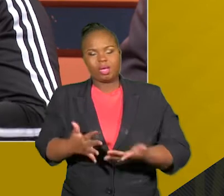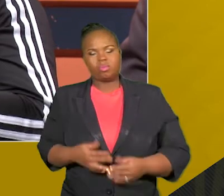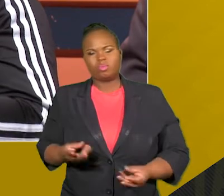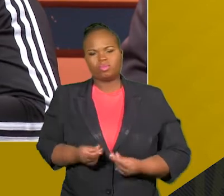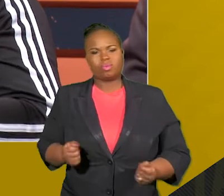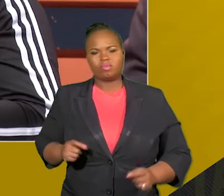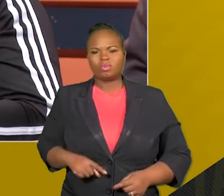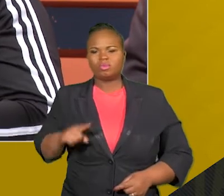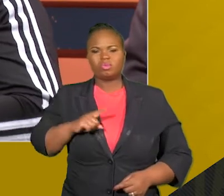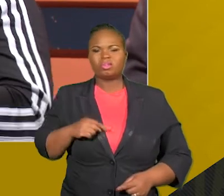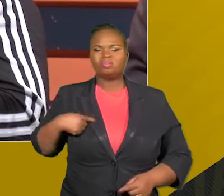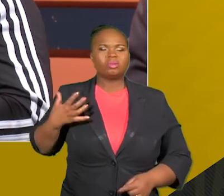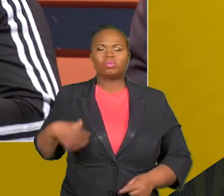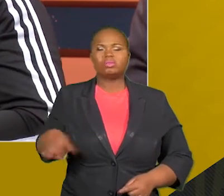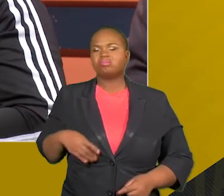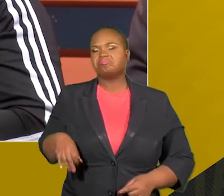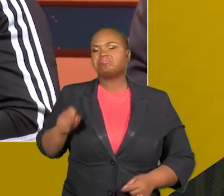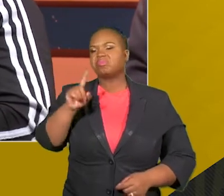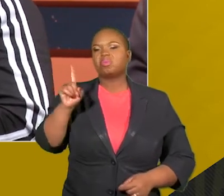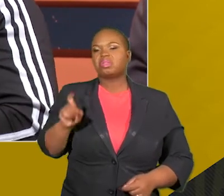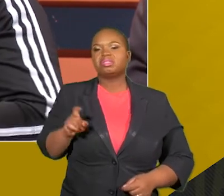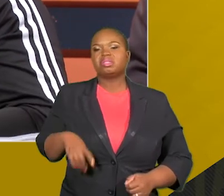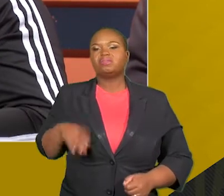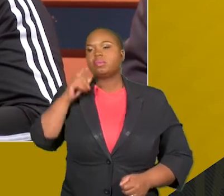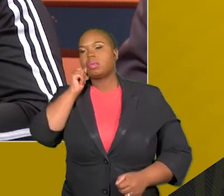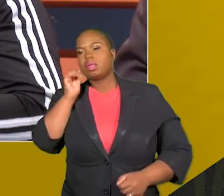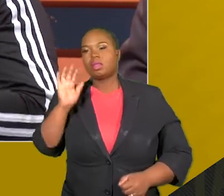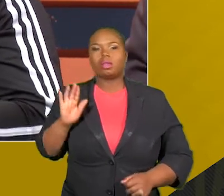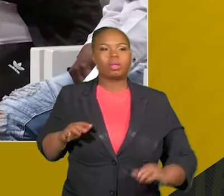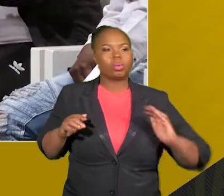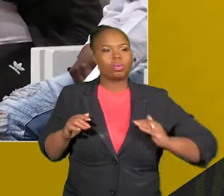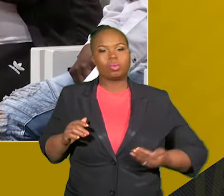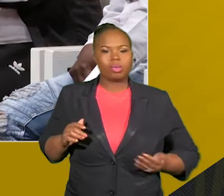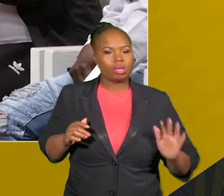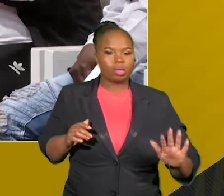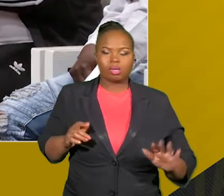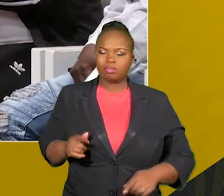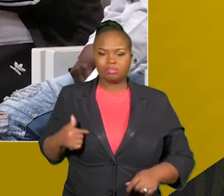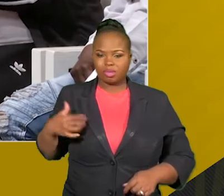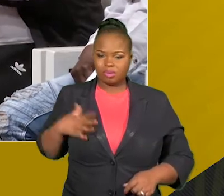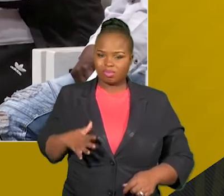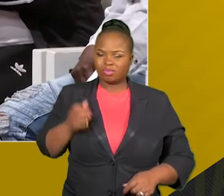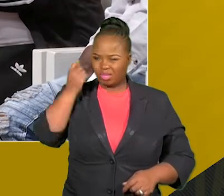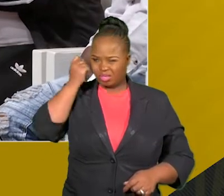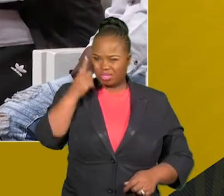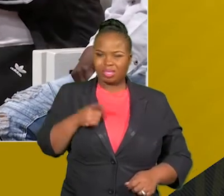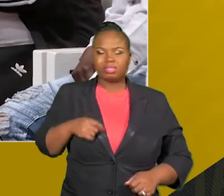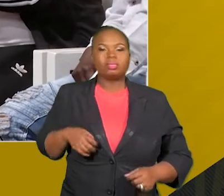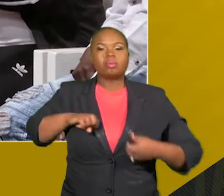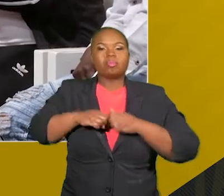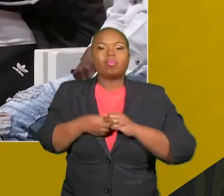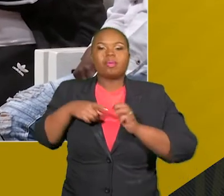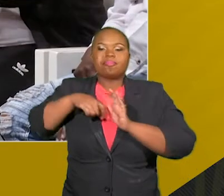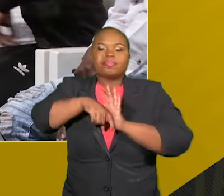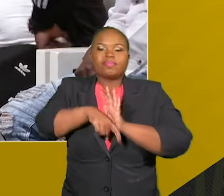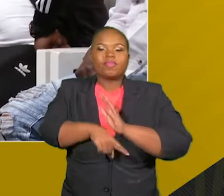it. I don't just want to look at the question based on just a man and a woman. I want people to really understand the magnitude of the problem that